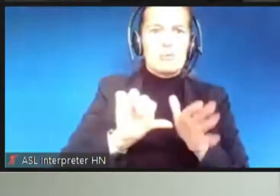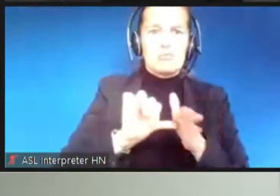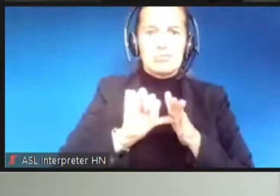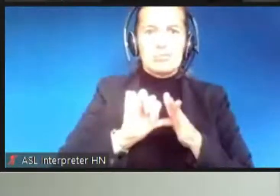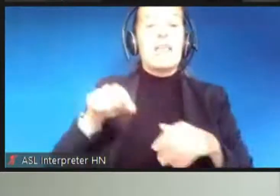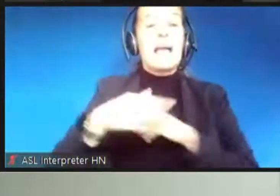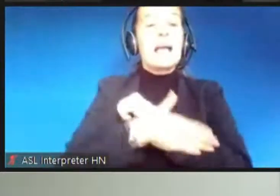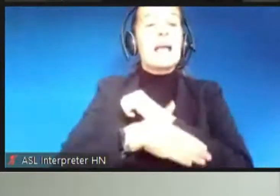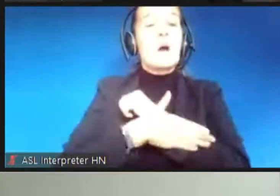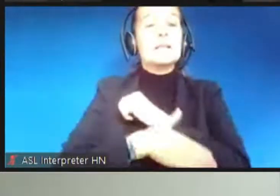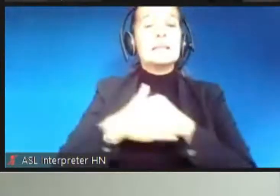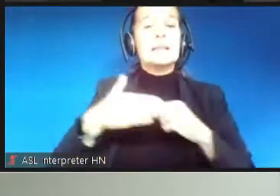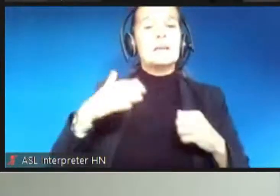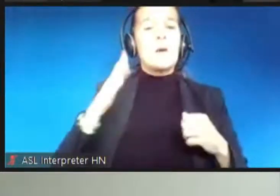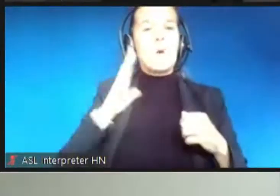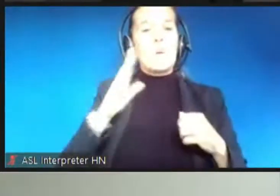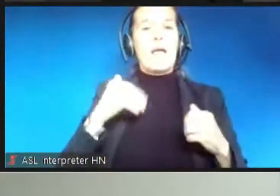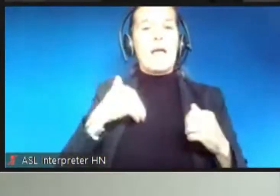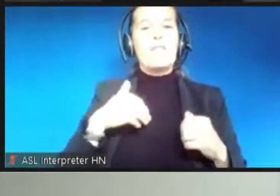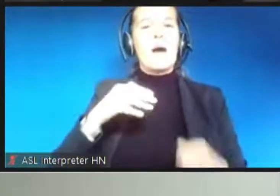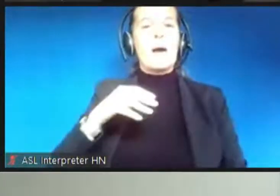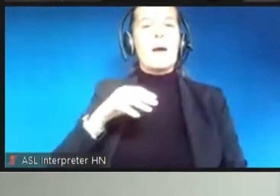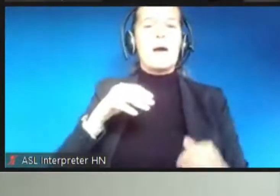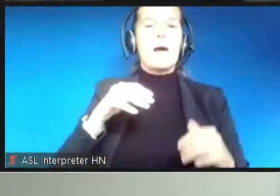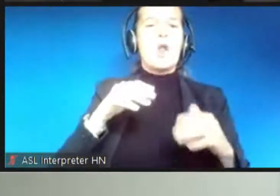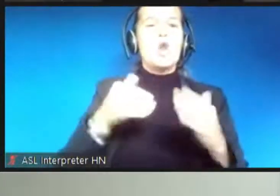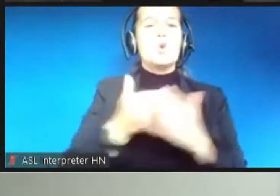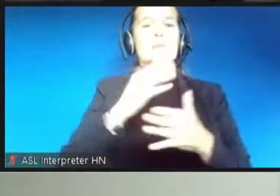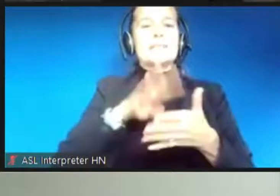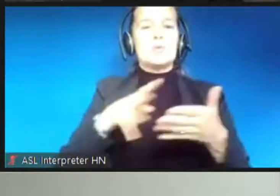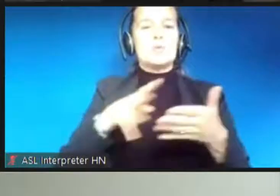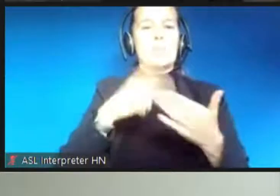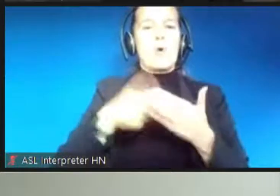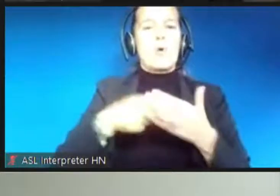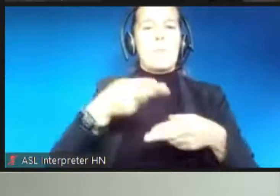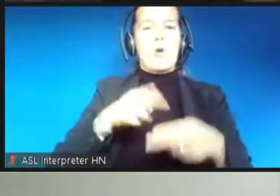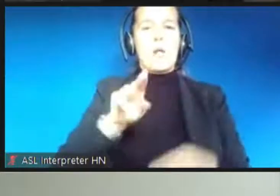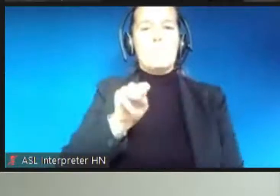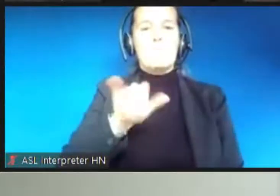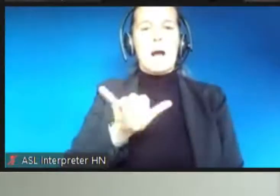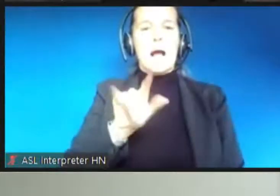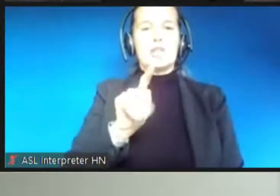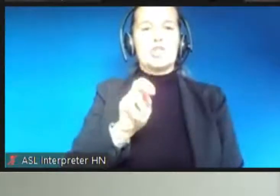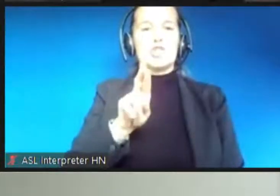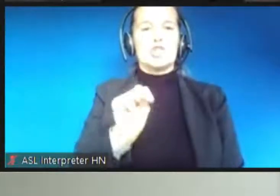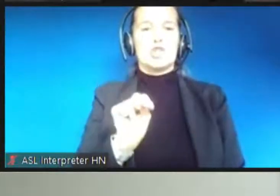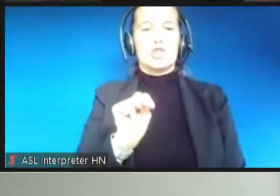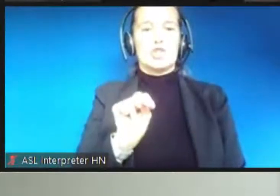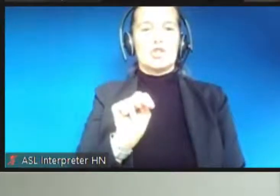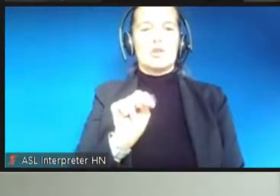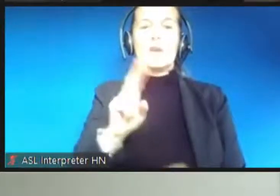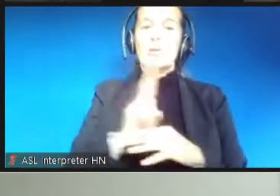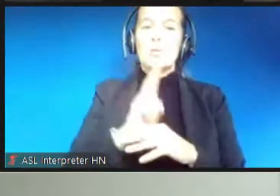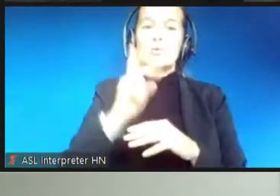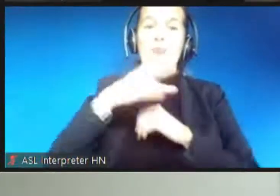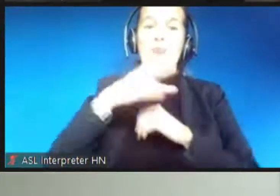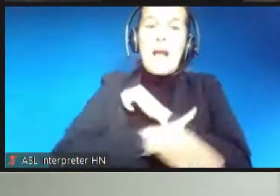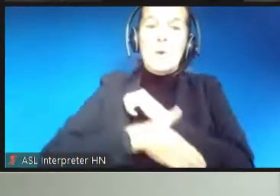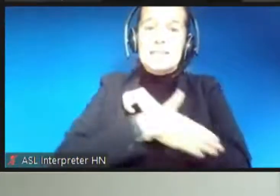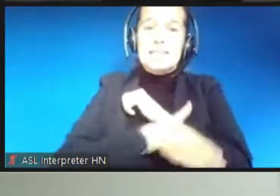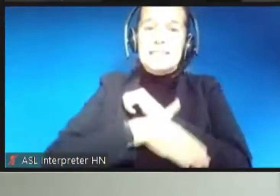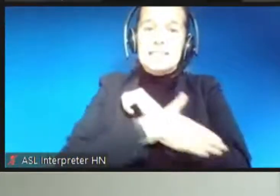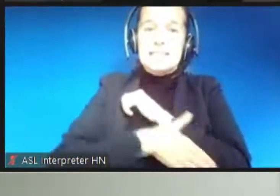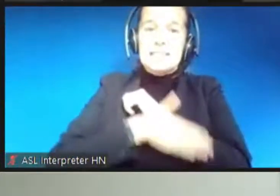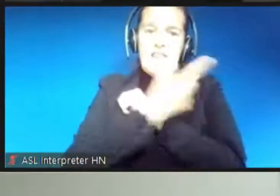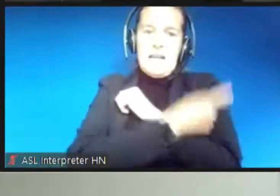the scheduling program, My Turn, and we're using that for county events. In order to use